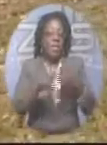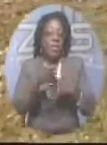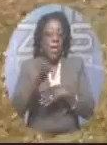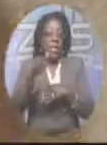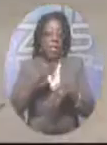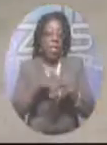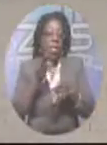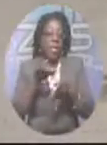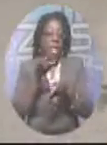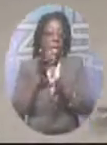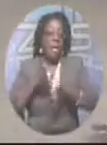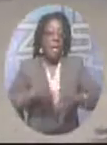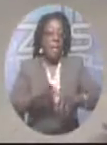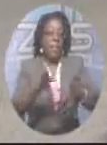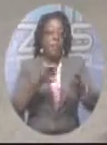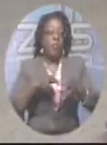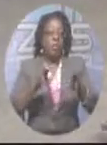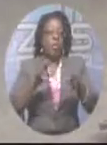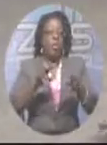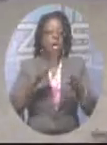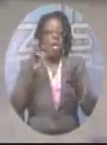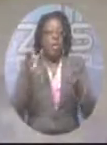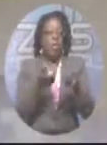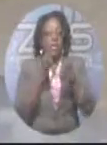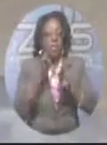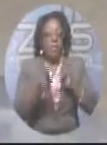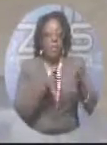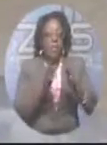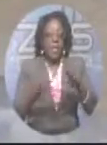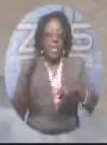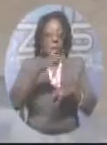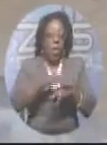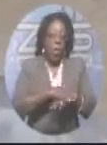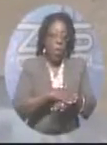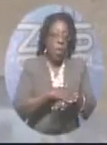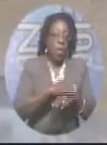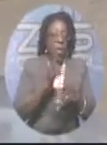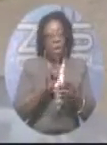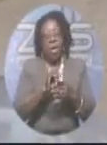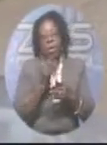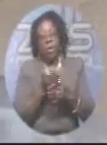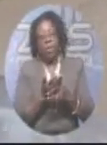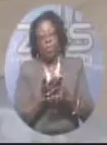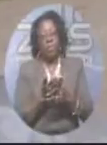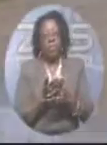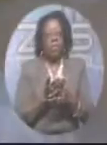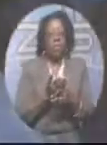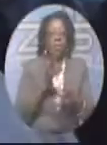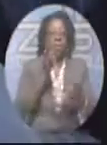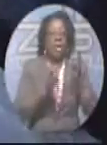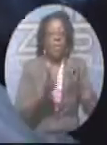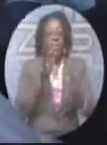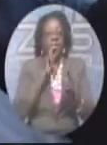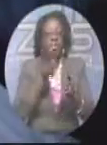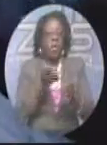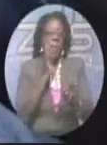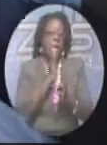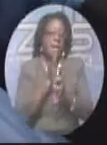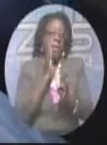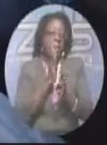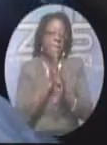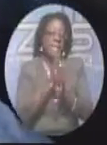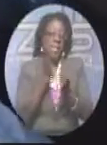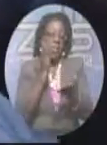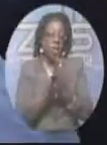Carmichael Road. Lots of folks were getting off, although the driver wasn't really stopping at actual bus stops. We caught a bus heading